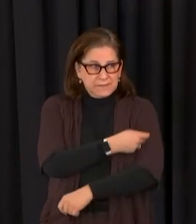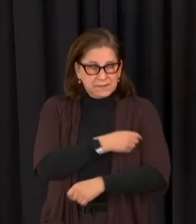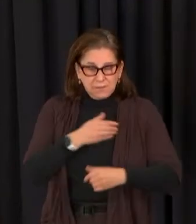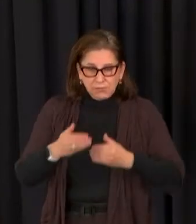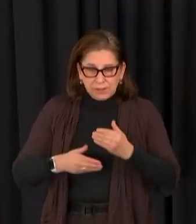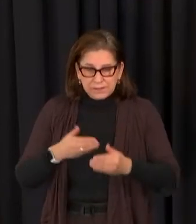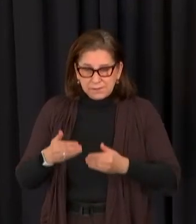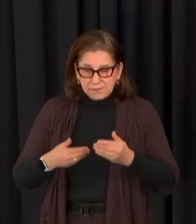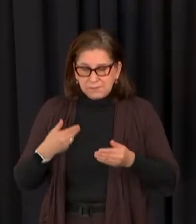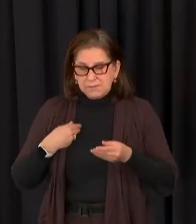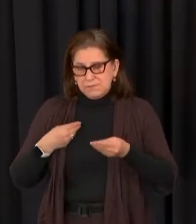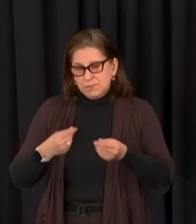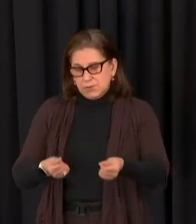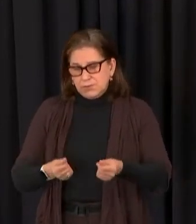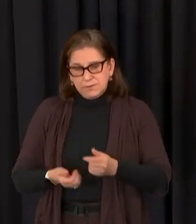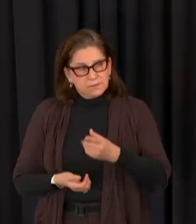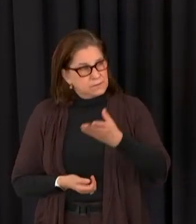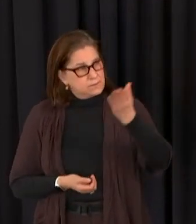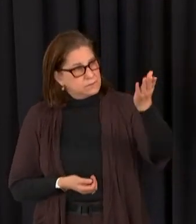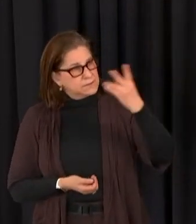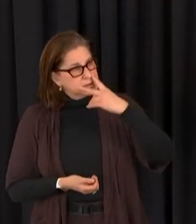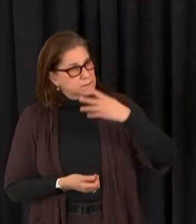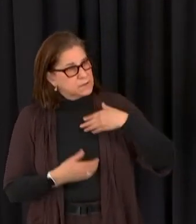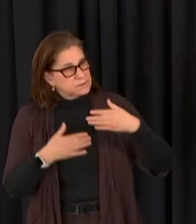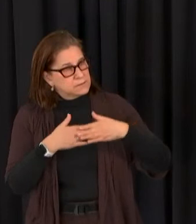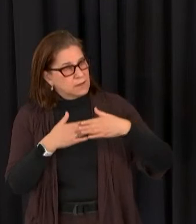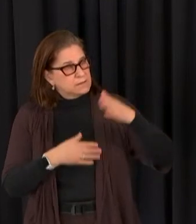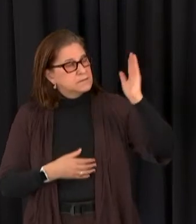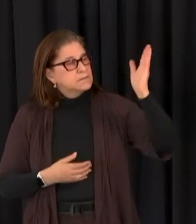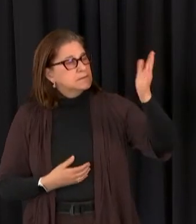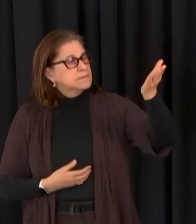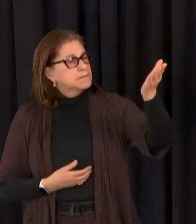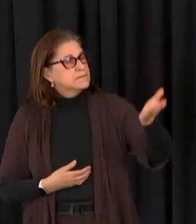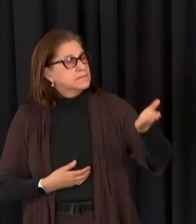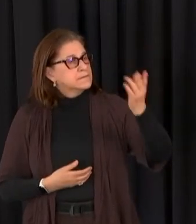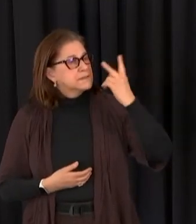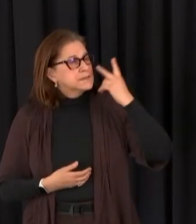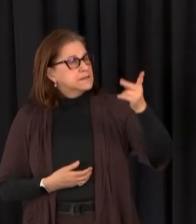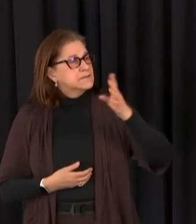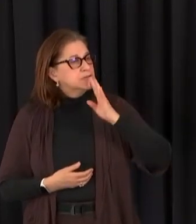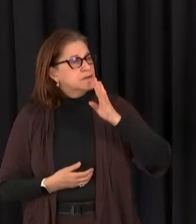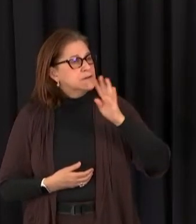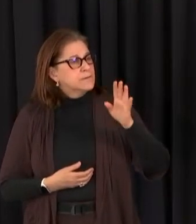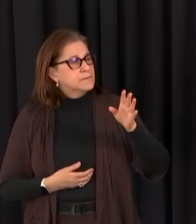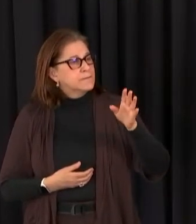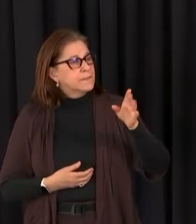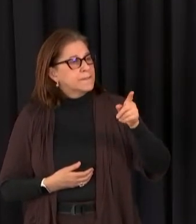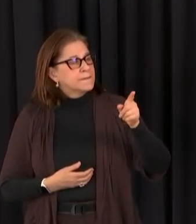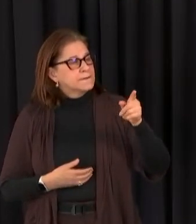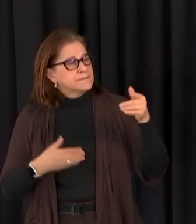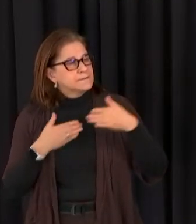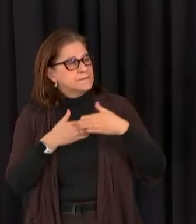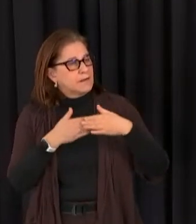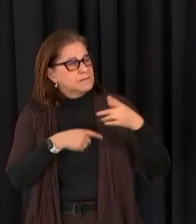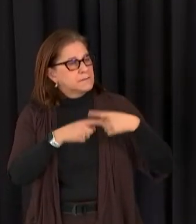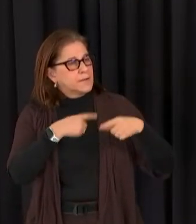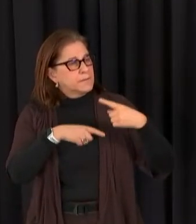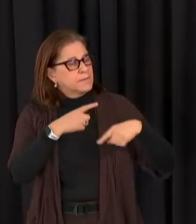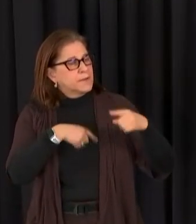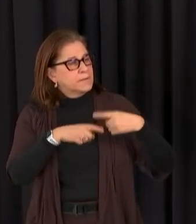district, we can go back to those slides to talk about how we have a focus on